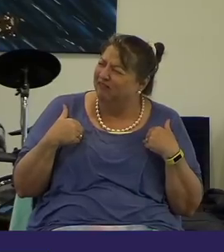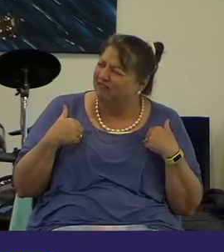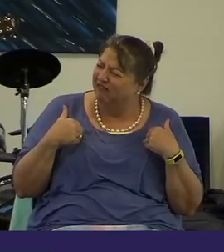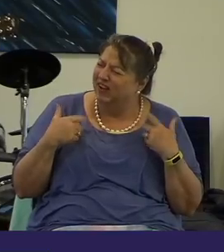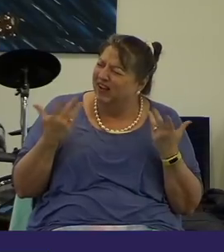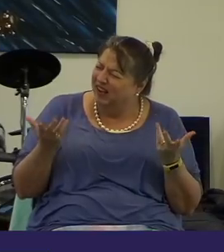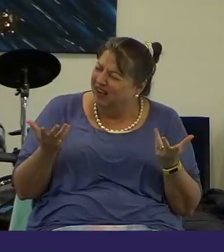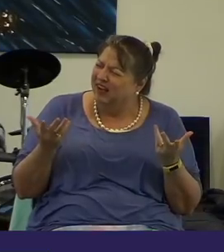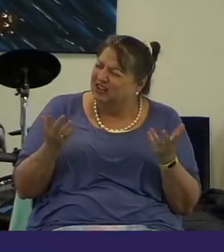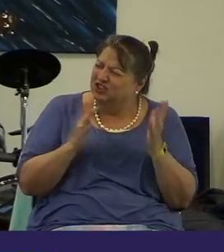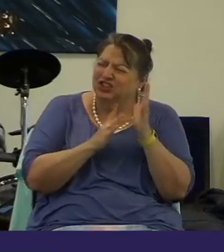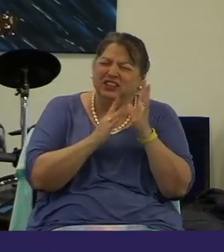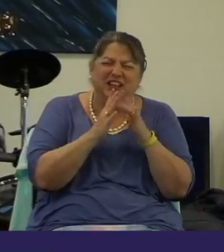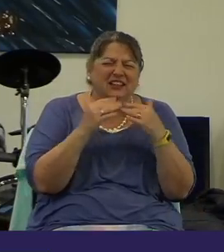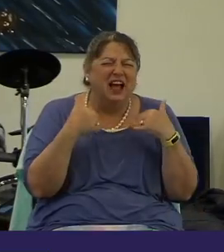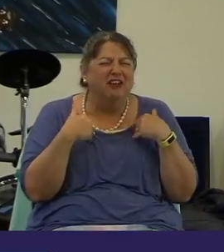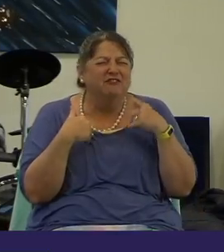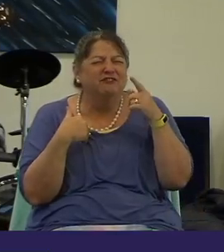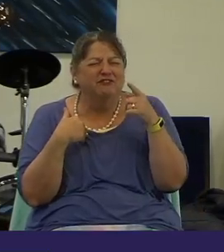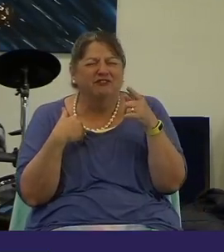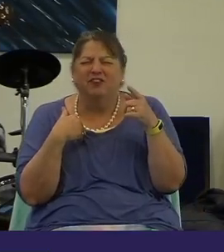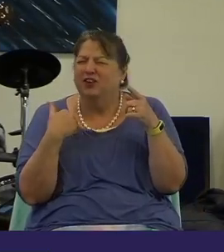for us.